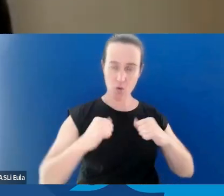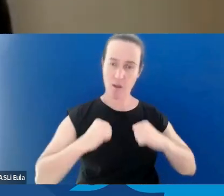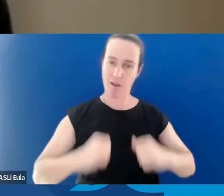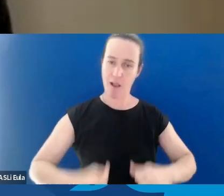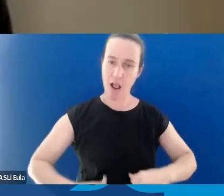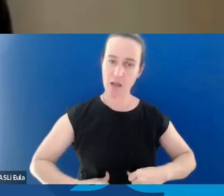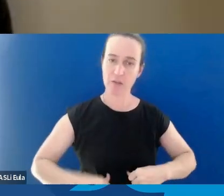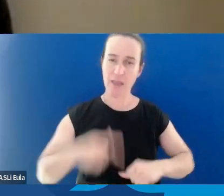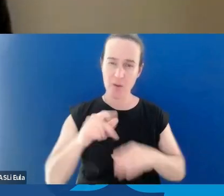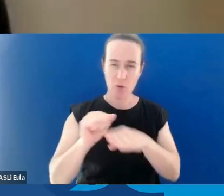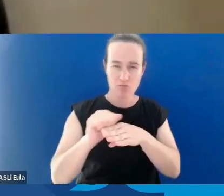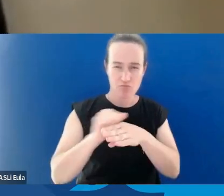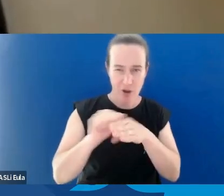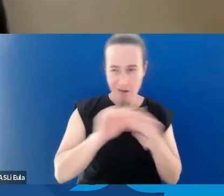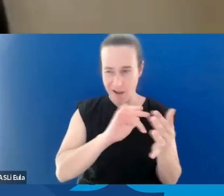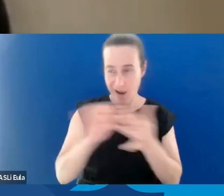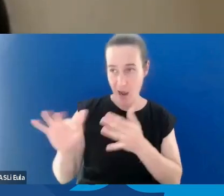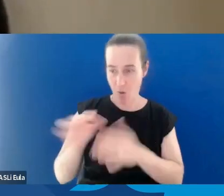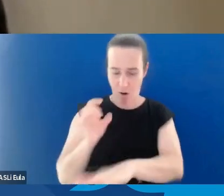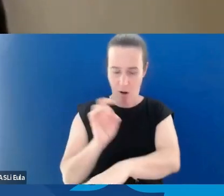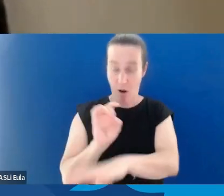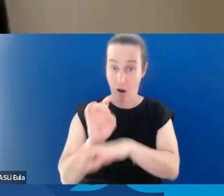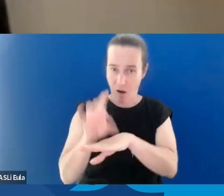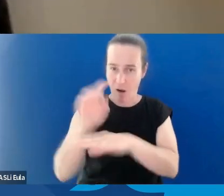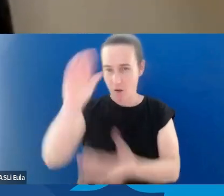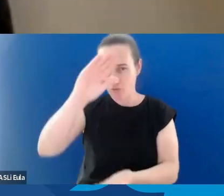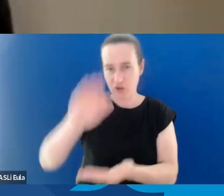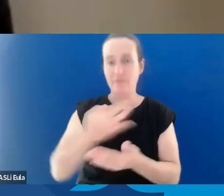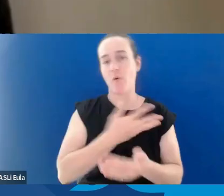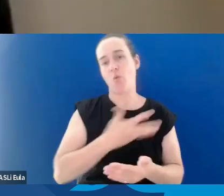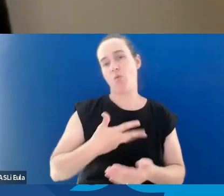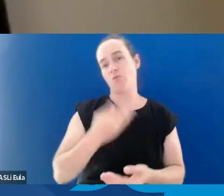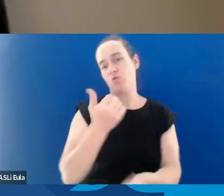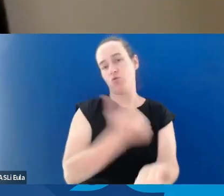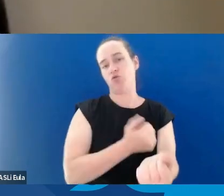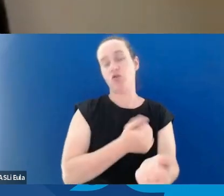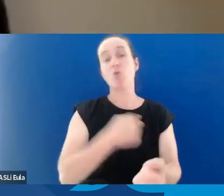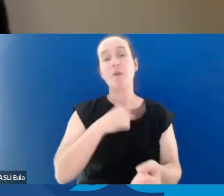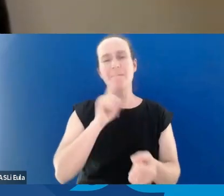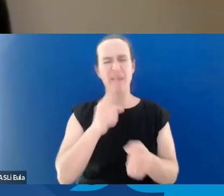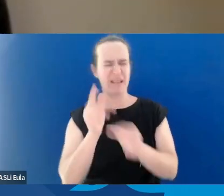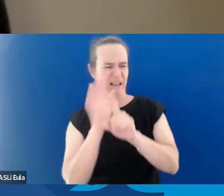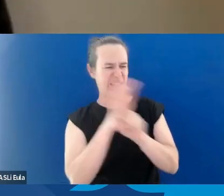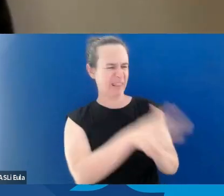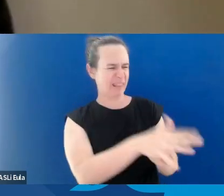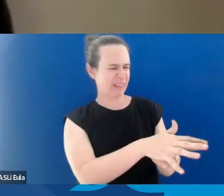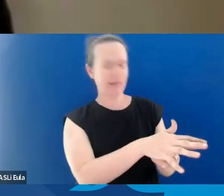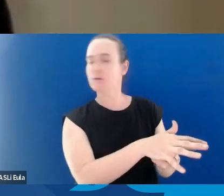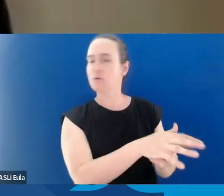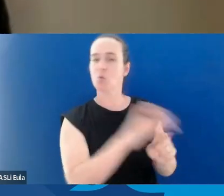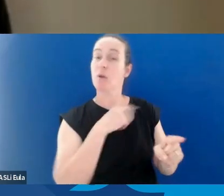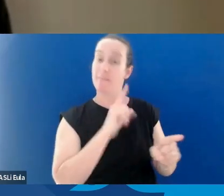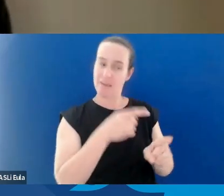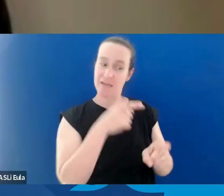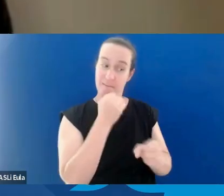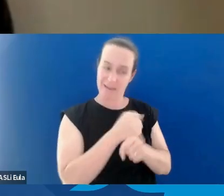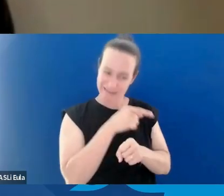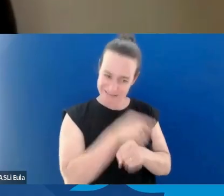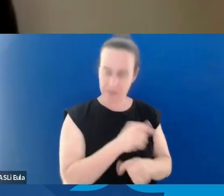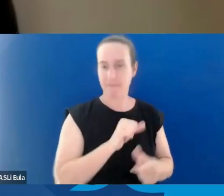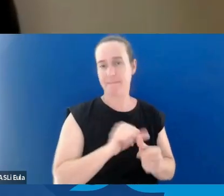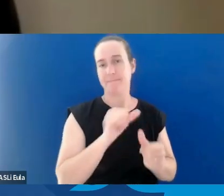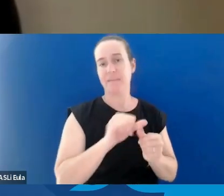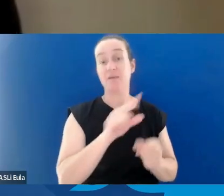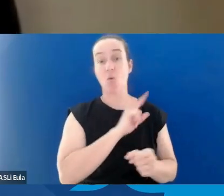harm reduction for women who use drugs. You need to reduce the stigma and discrimination that affects them